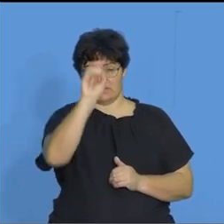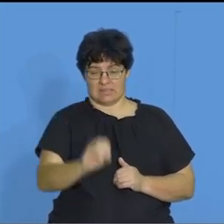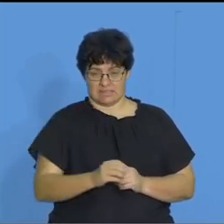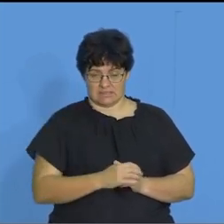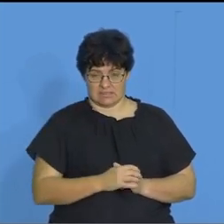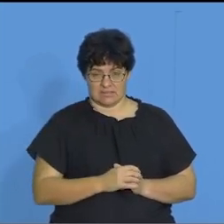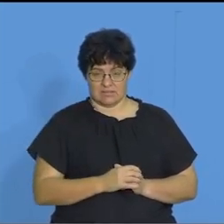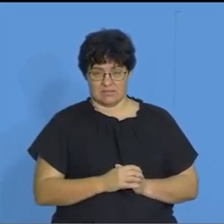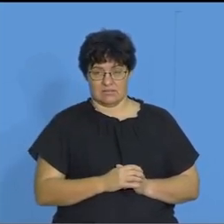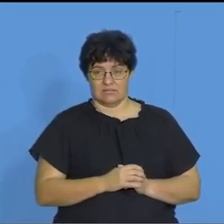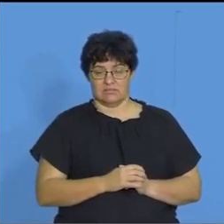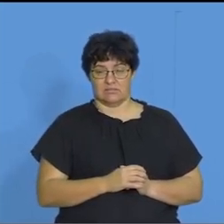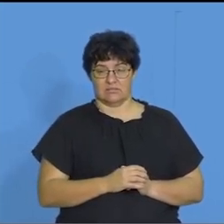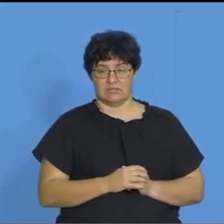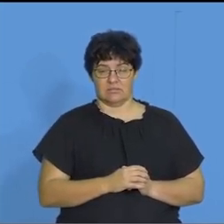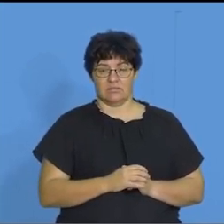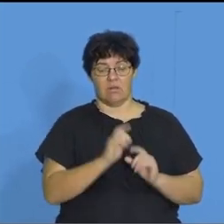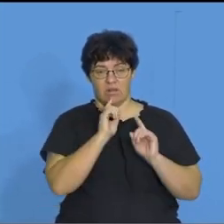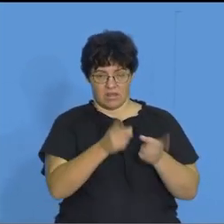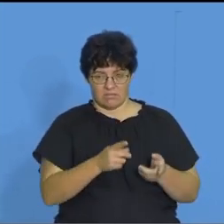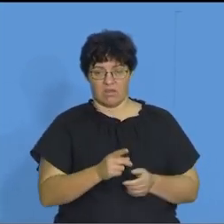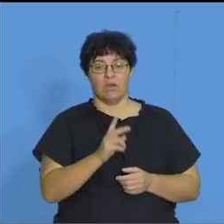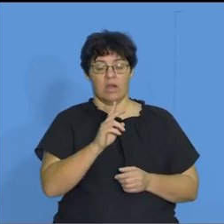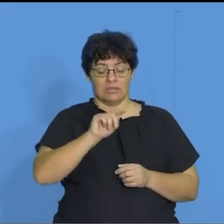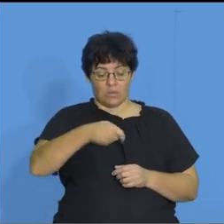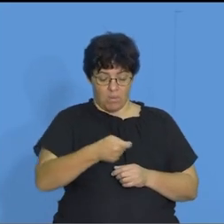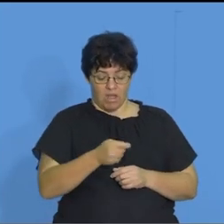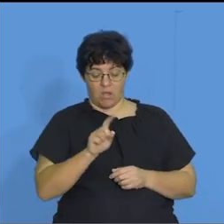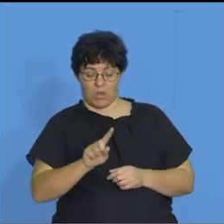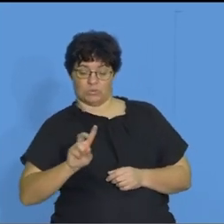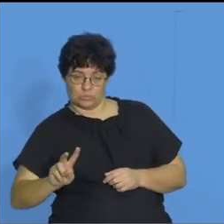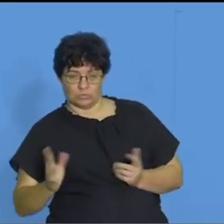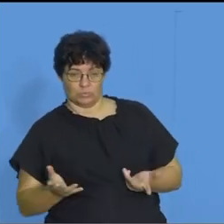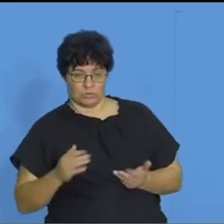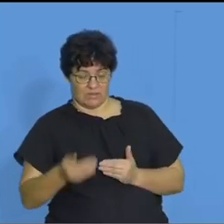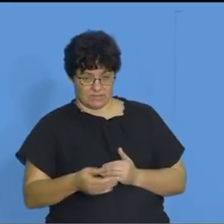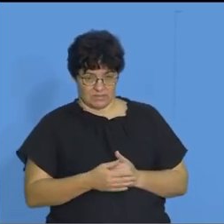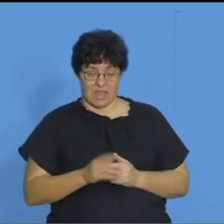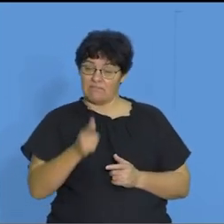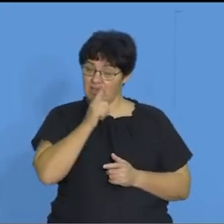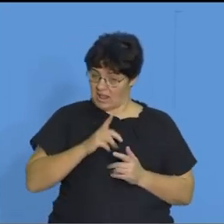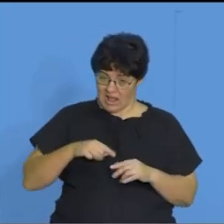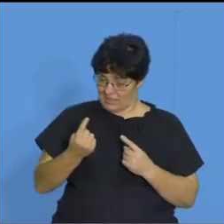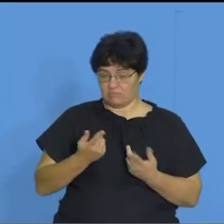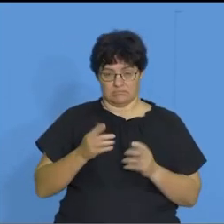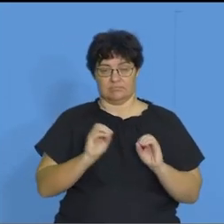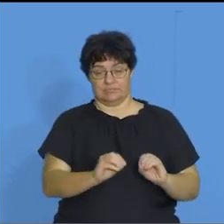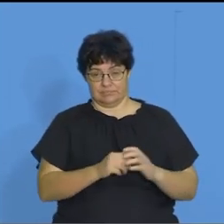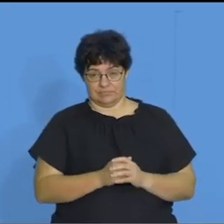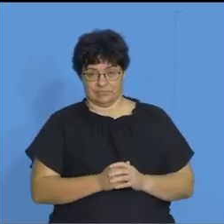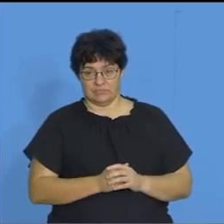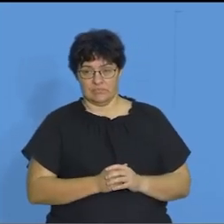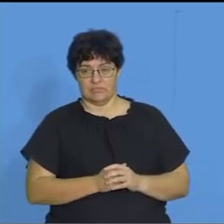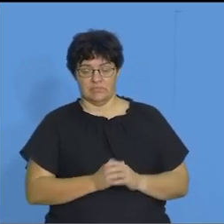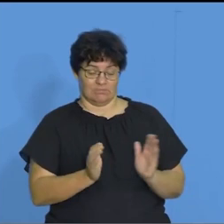72.73%, right? Now, always leave your answer to two decimal places unless or otherwise specified, right? Okay, now